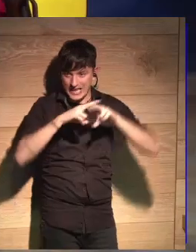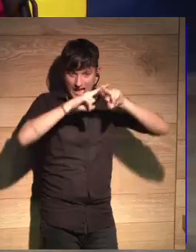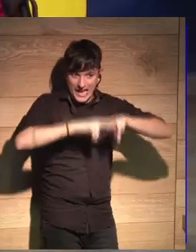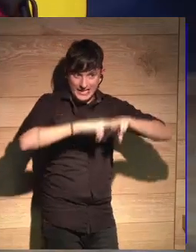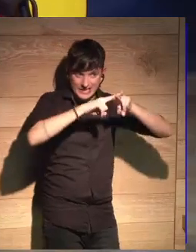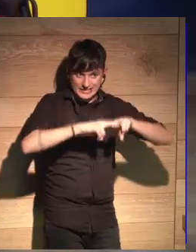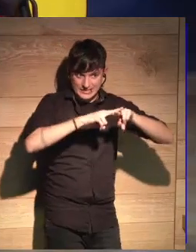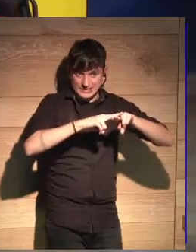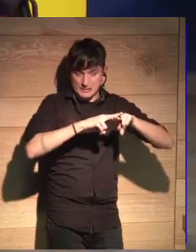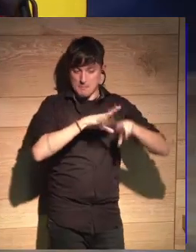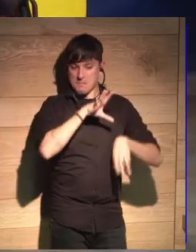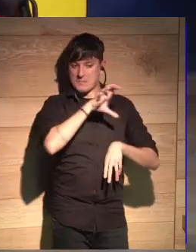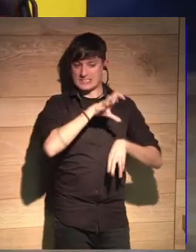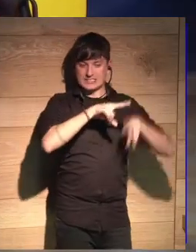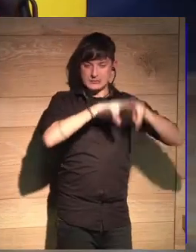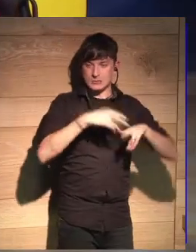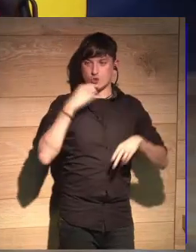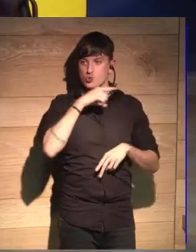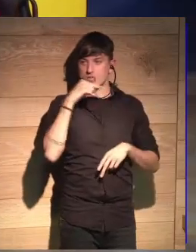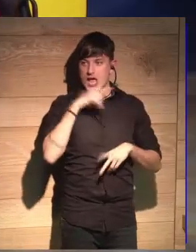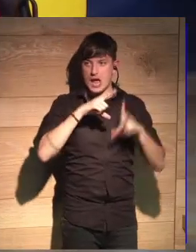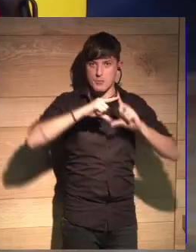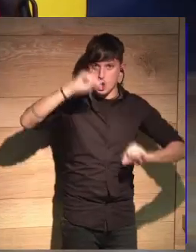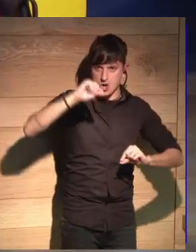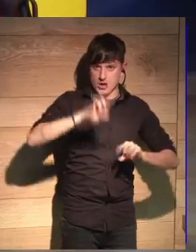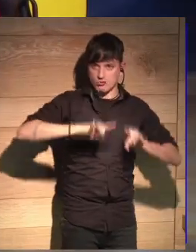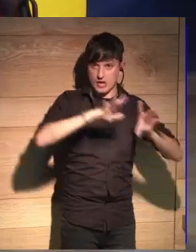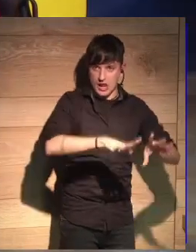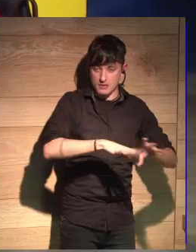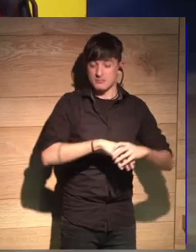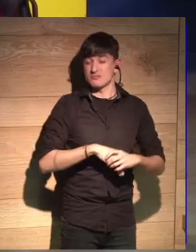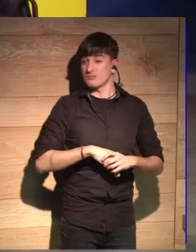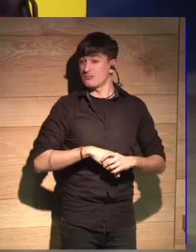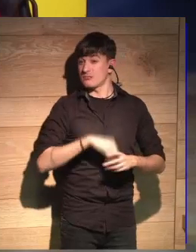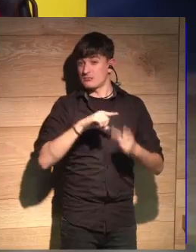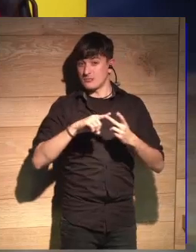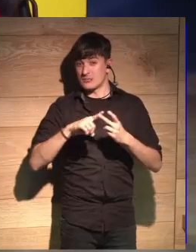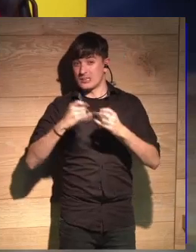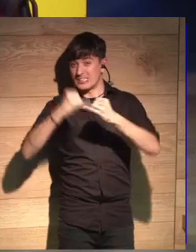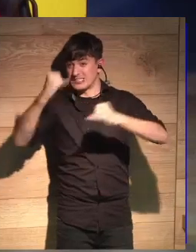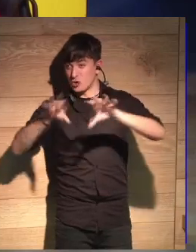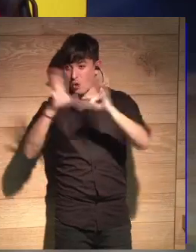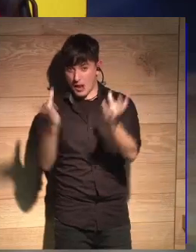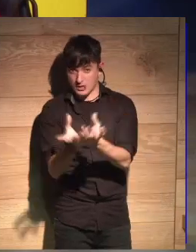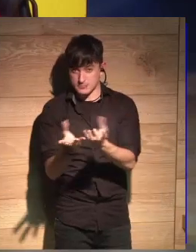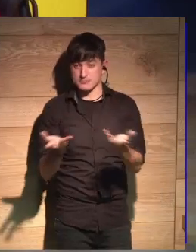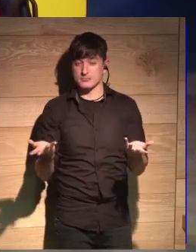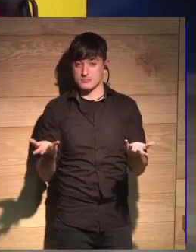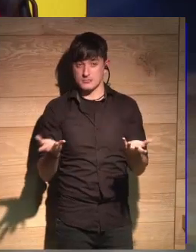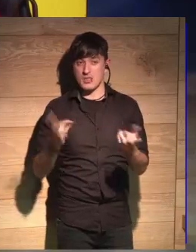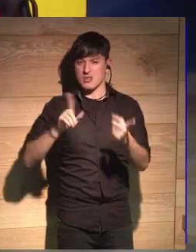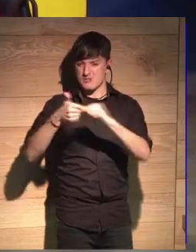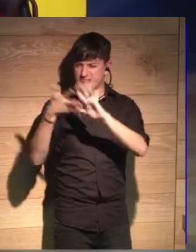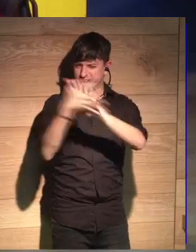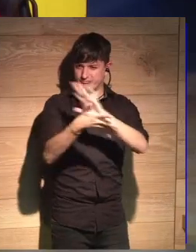the analysis of the crisis and the countries that have gone through crisis, Russia, Japan, Australia, and then the